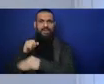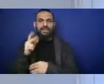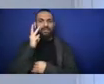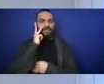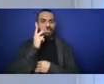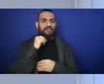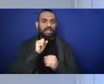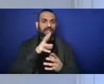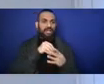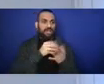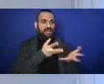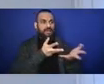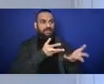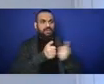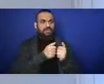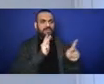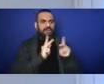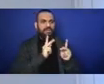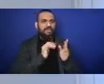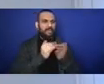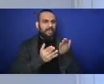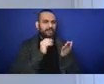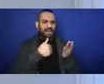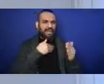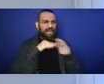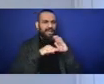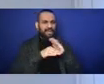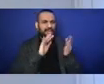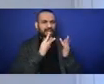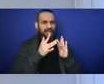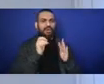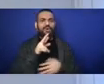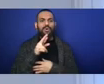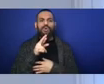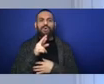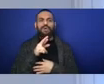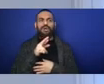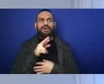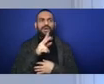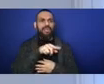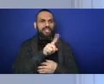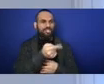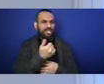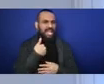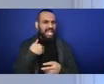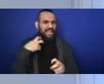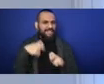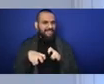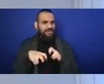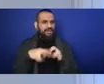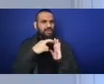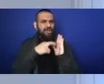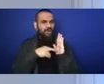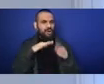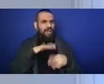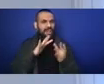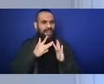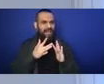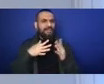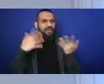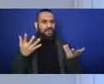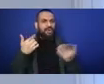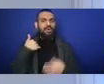walkthroughs. We've also done engagements at some hard to reach areas like the Segundo Barrio. We've been quite active in that area, going door to